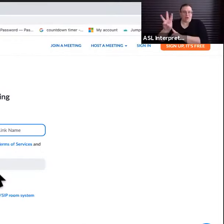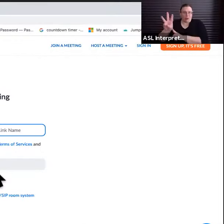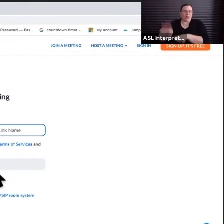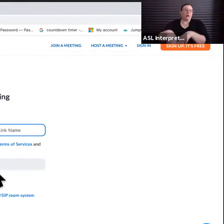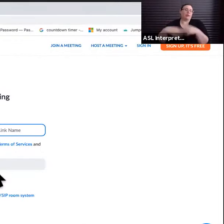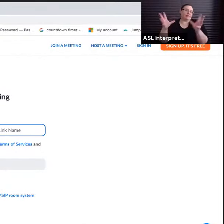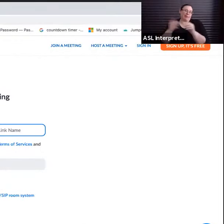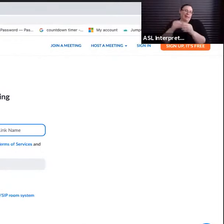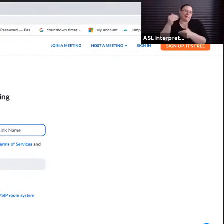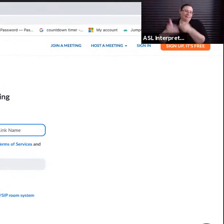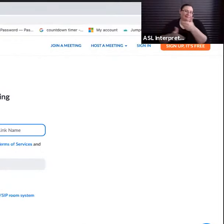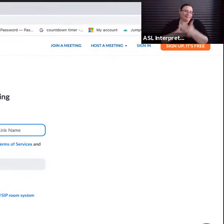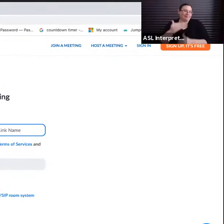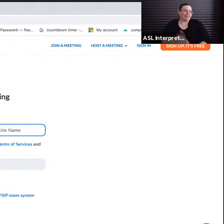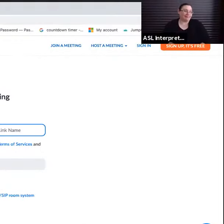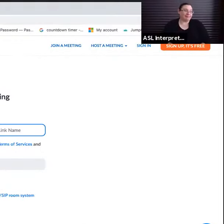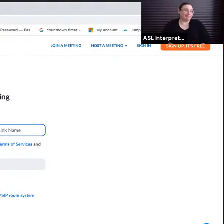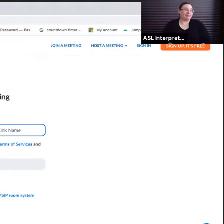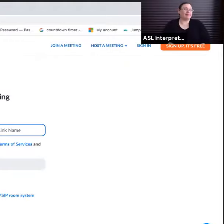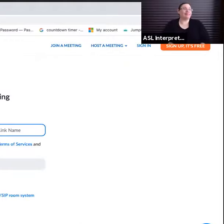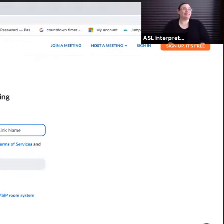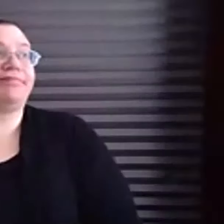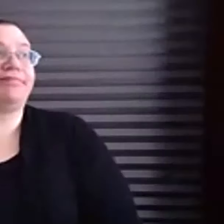are. Okay.